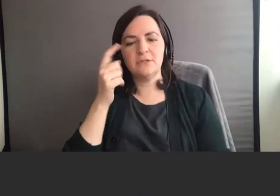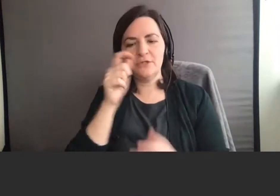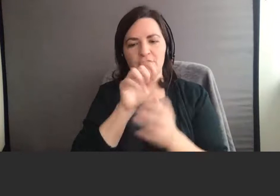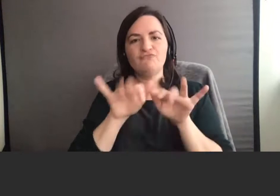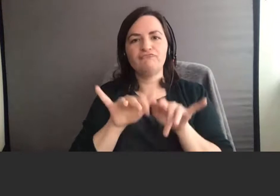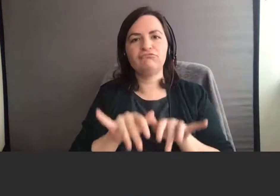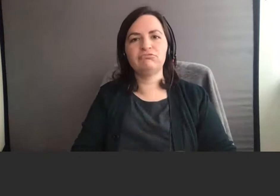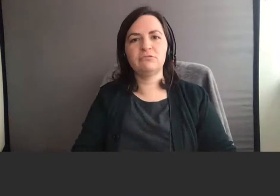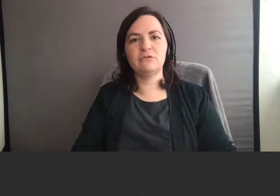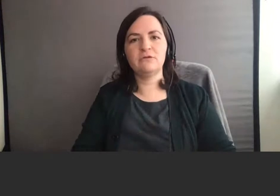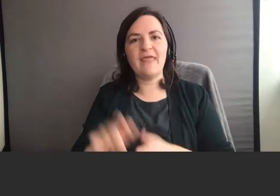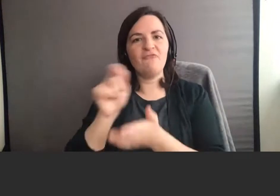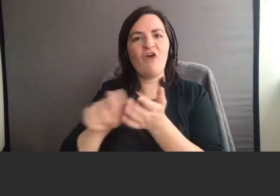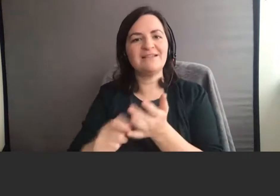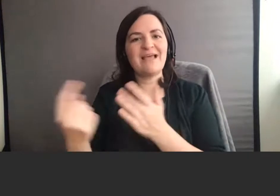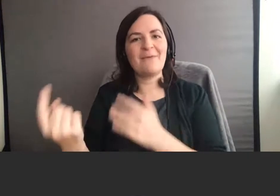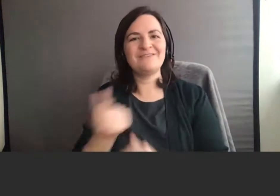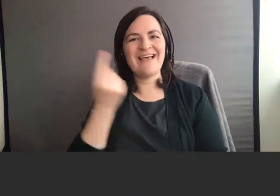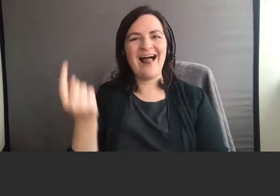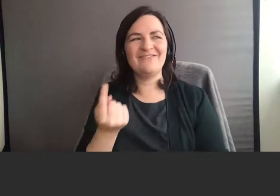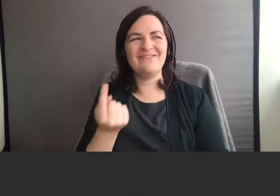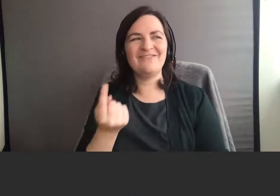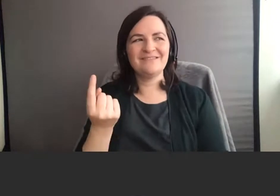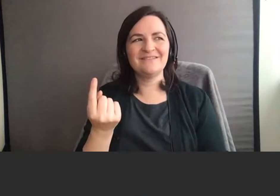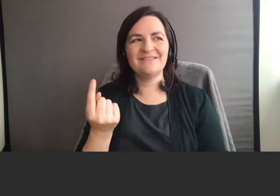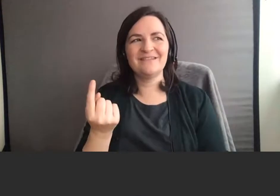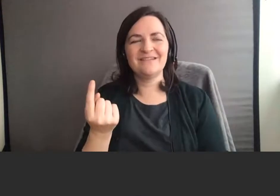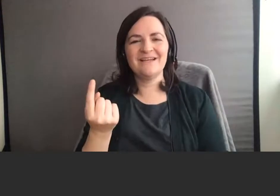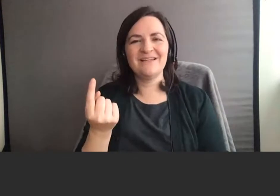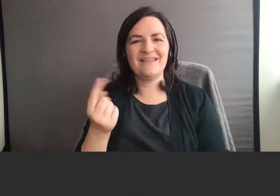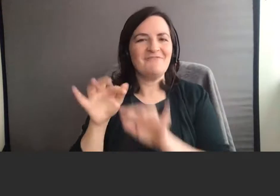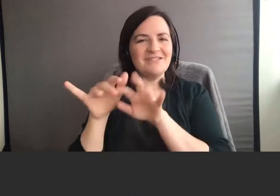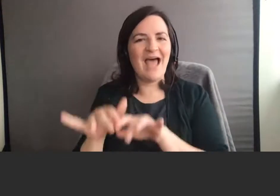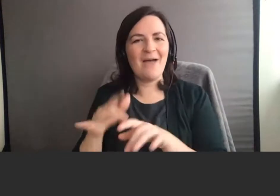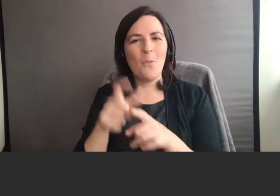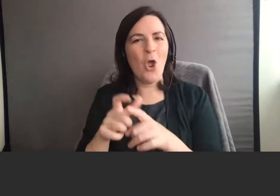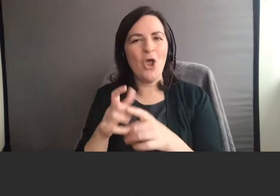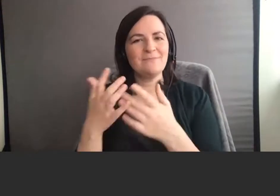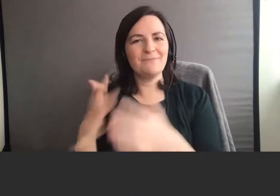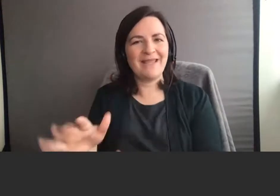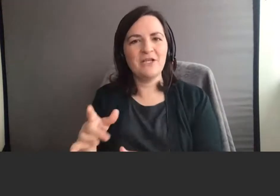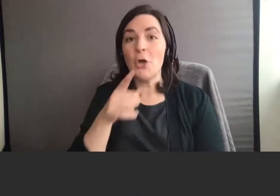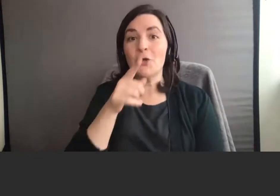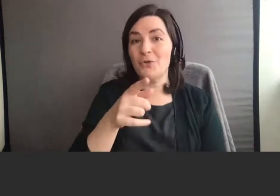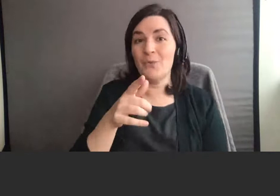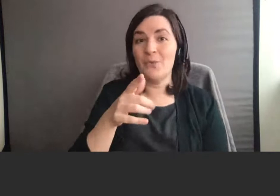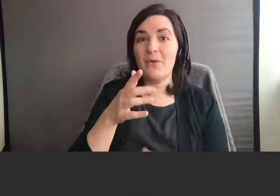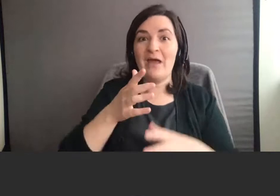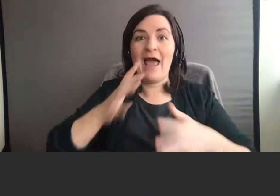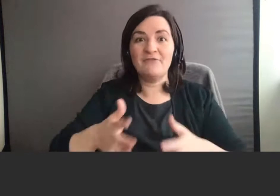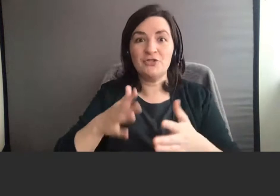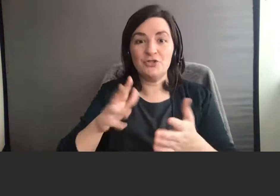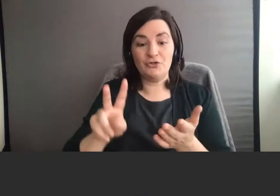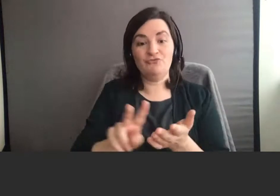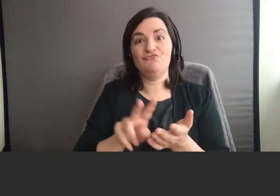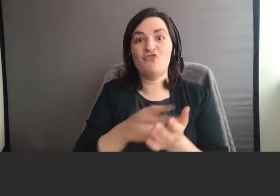The interviewee is already just has typed the words down. So there's no danger of you